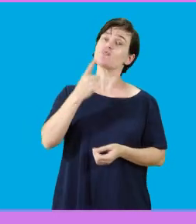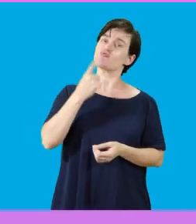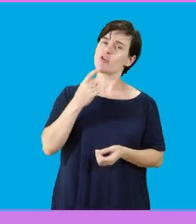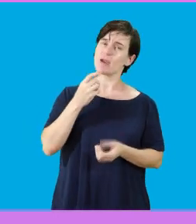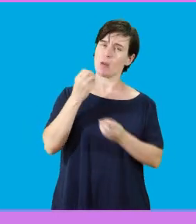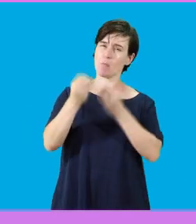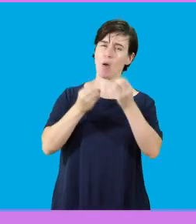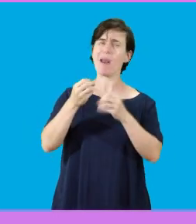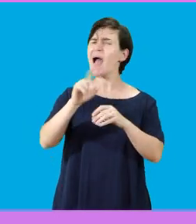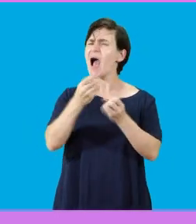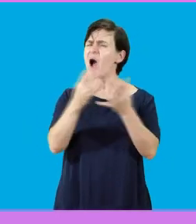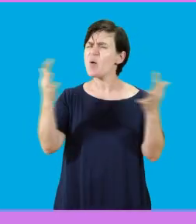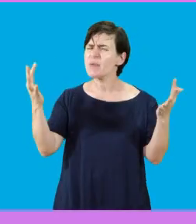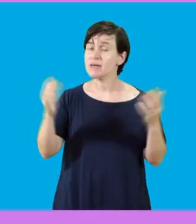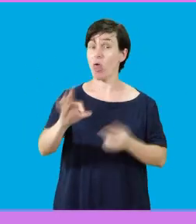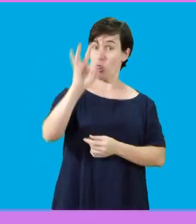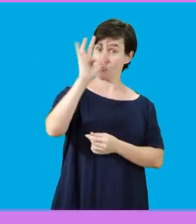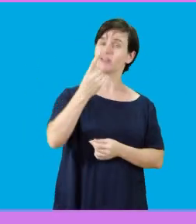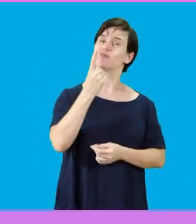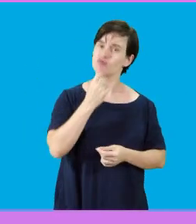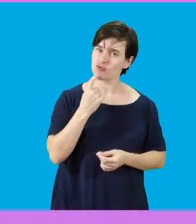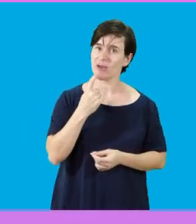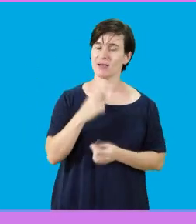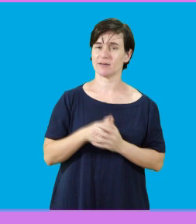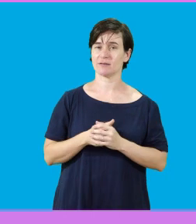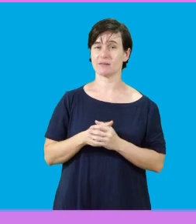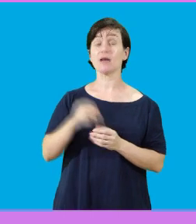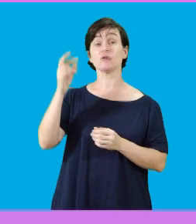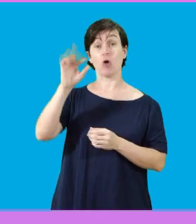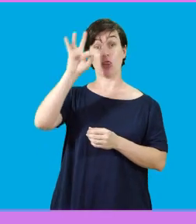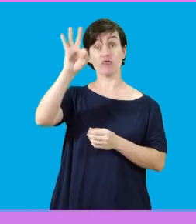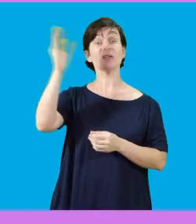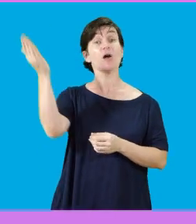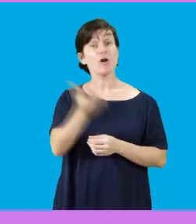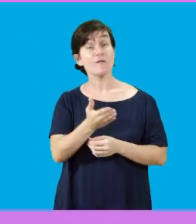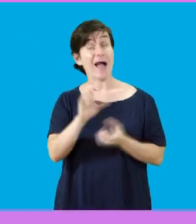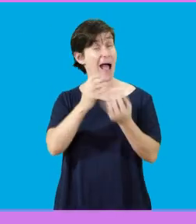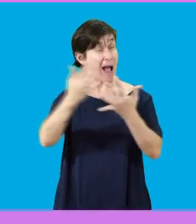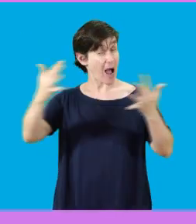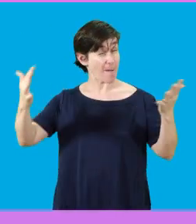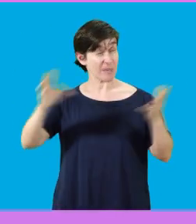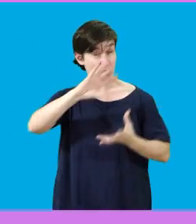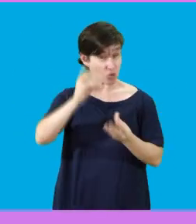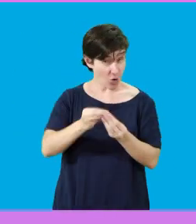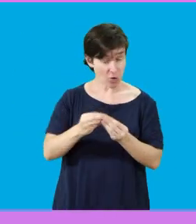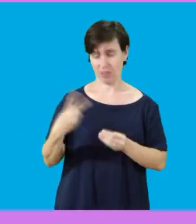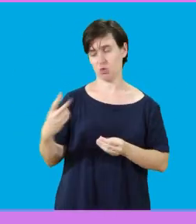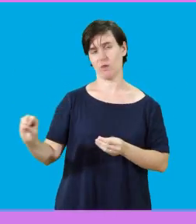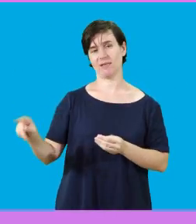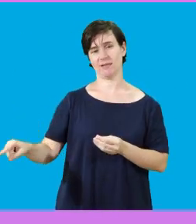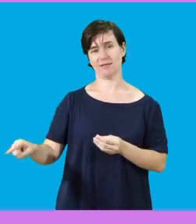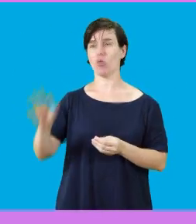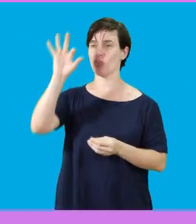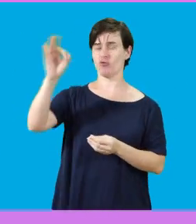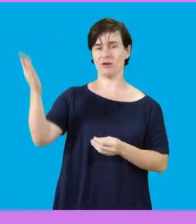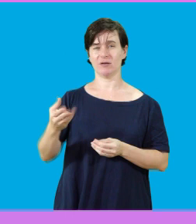How many red marbles do we have? We've got 3 of them. So it's going to be probability is equals to 3 over 20.